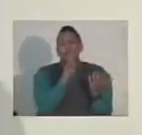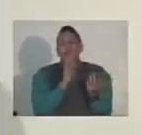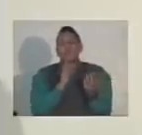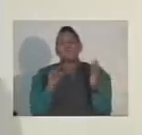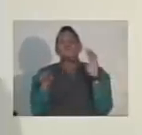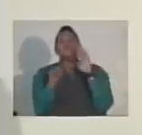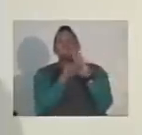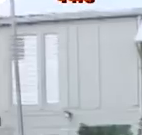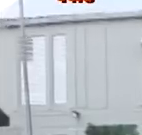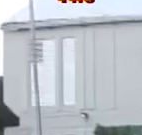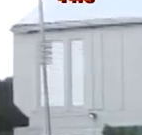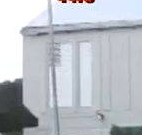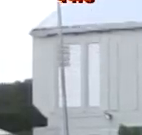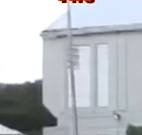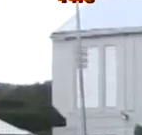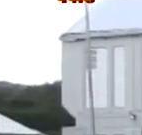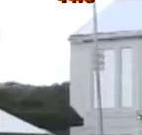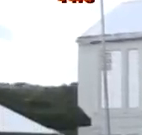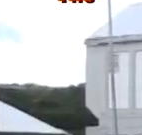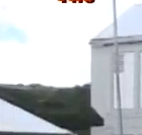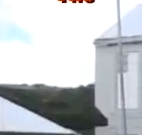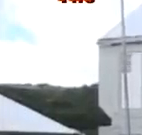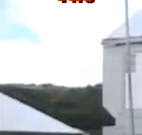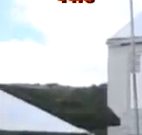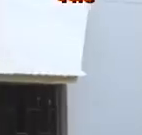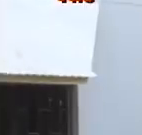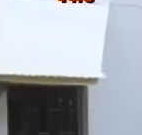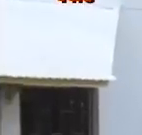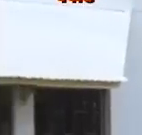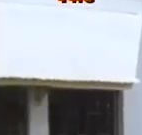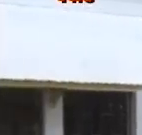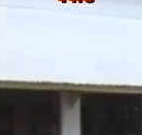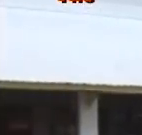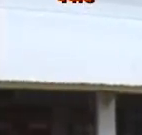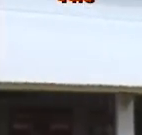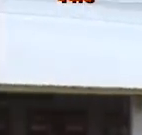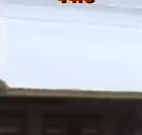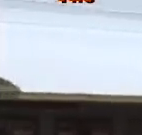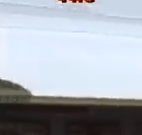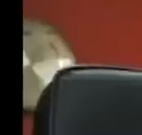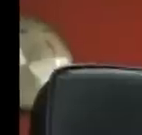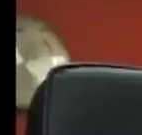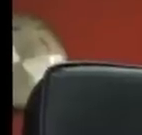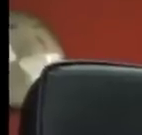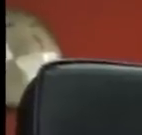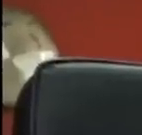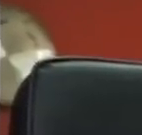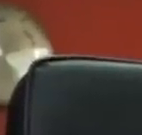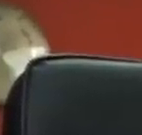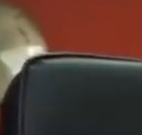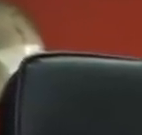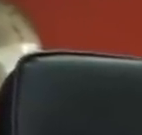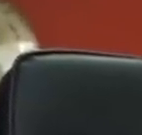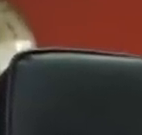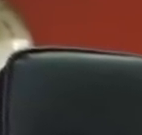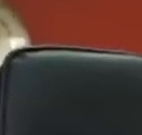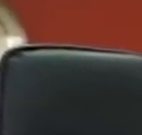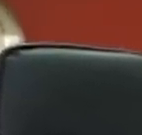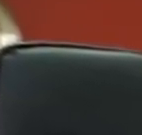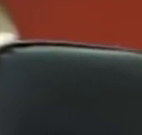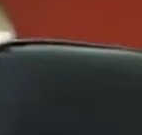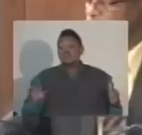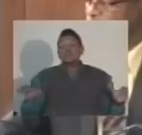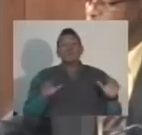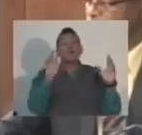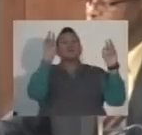secondary education. He also informed Parliament that all schools that receive public funds would be subject to audit by the Auditor